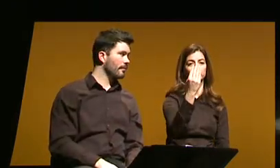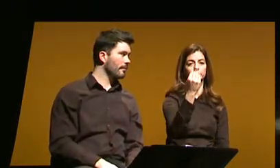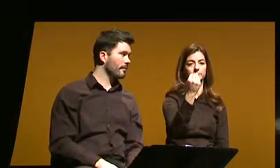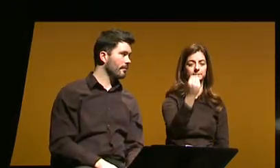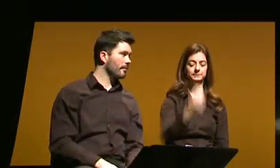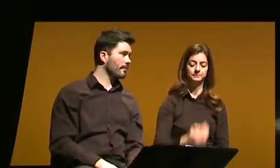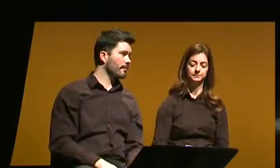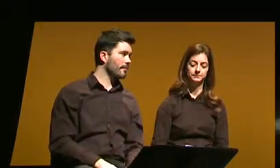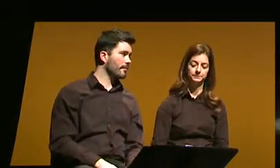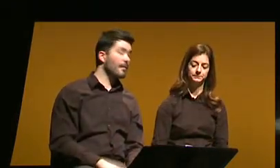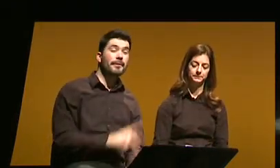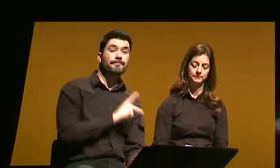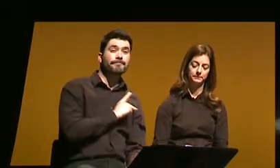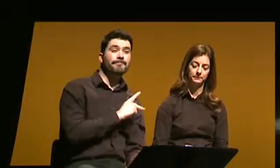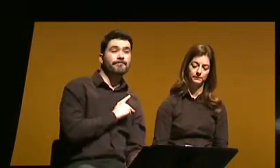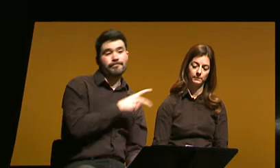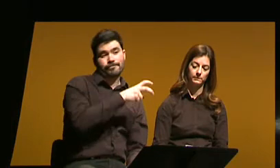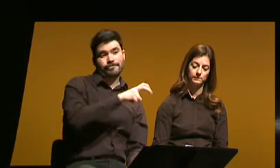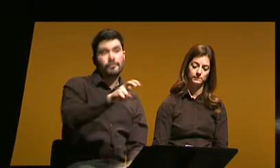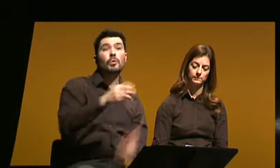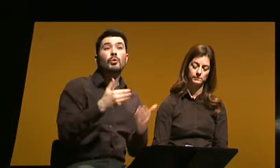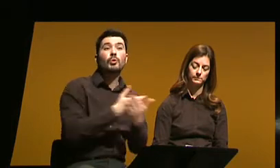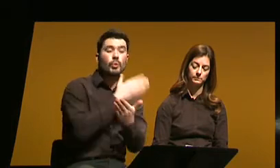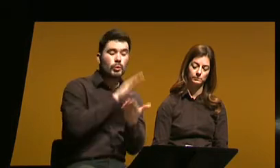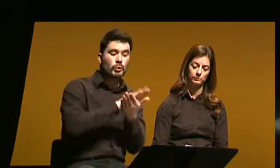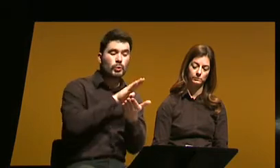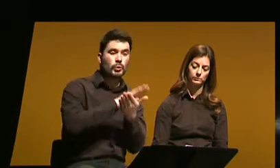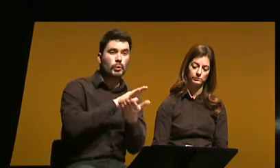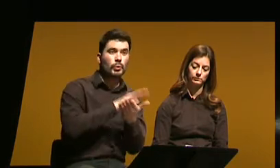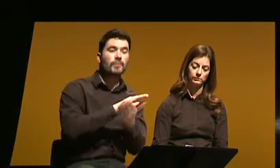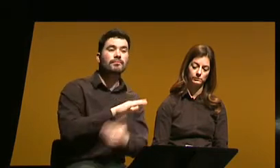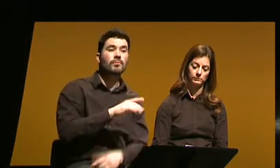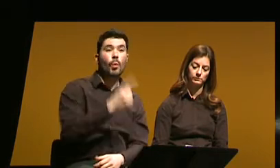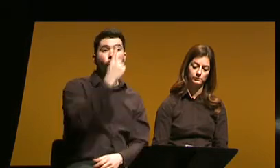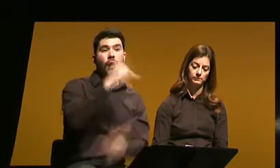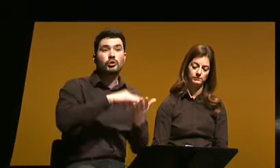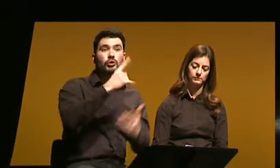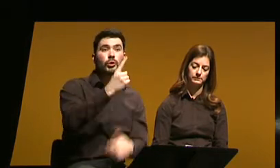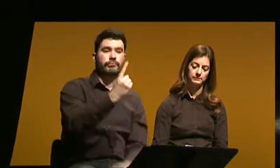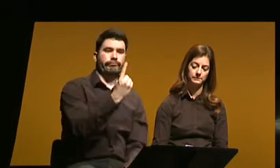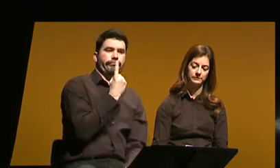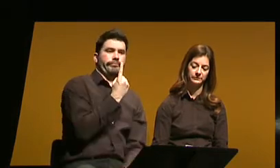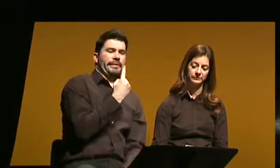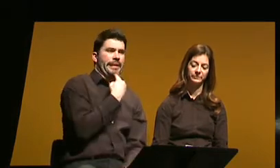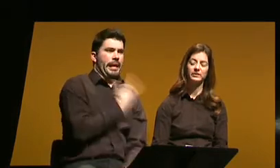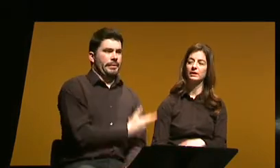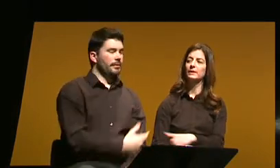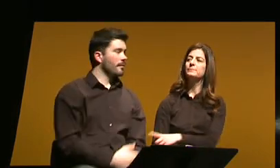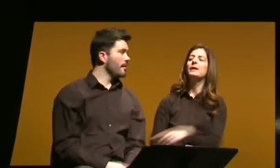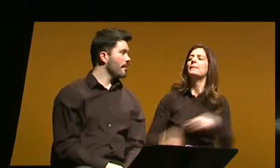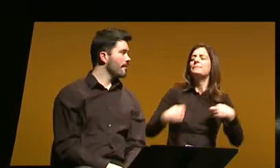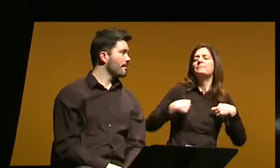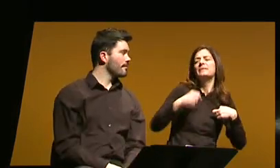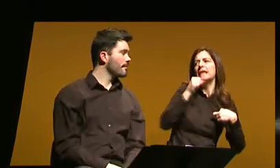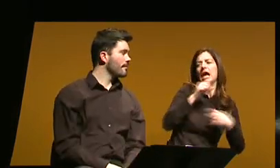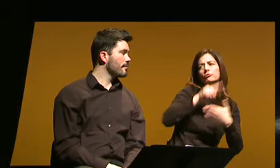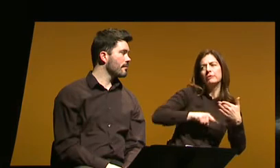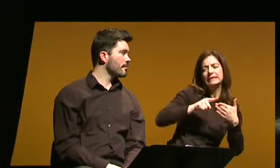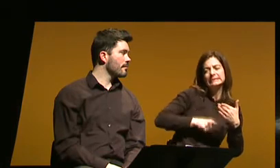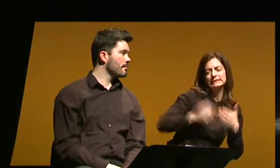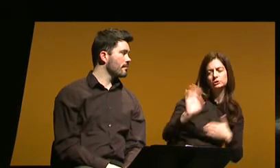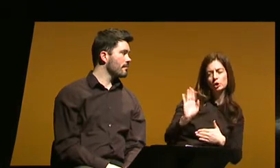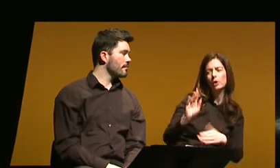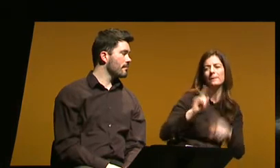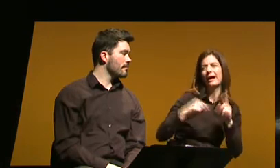2014. I'm studying at the new school. A student there says, I'm not racist or anything. I just think Muslims take